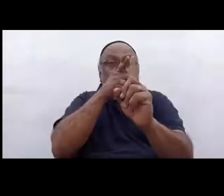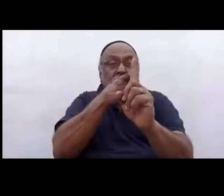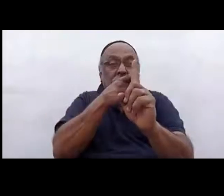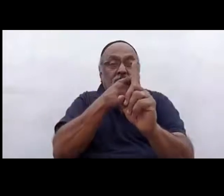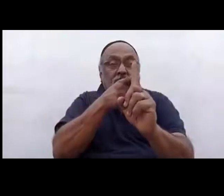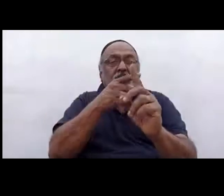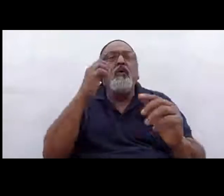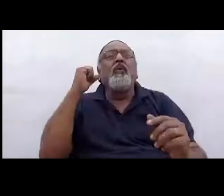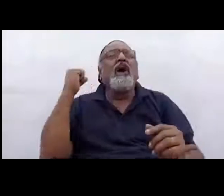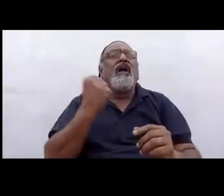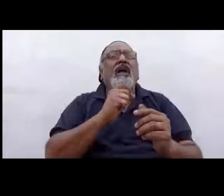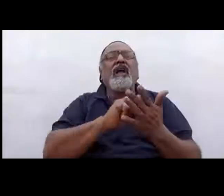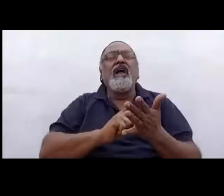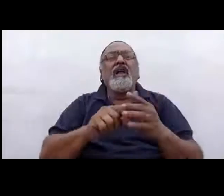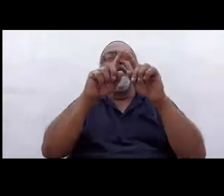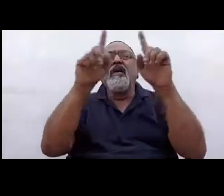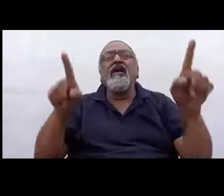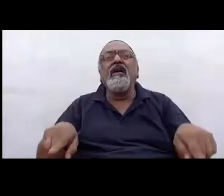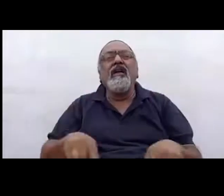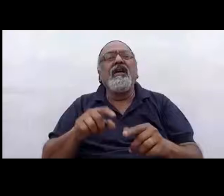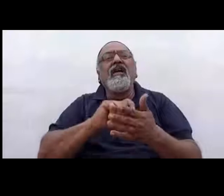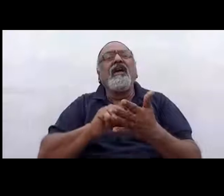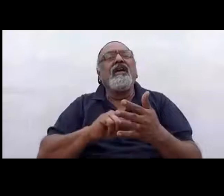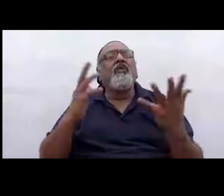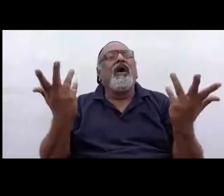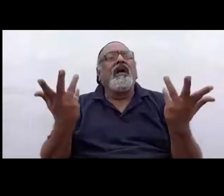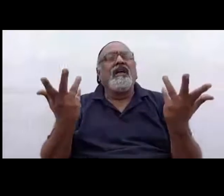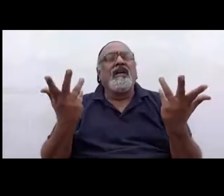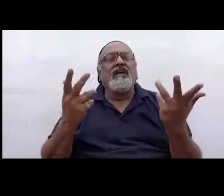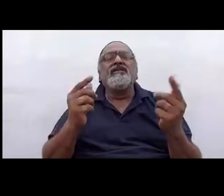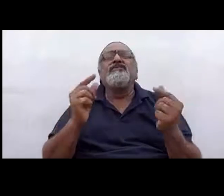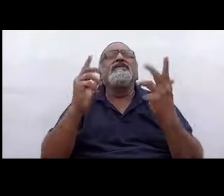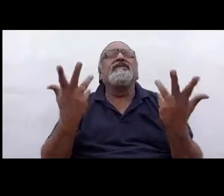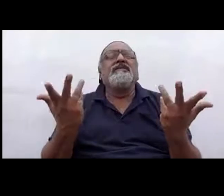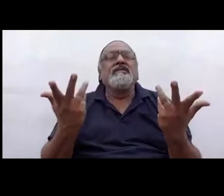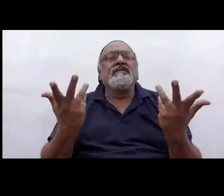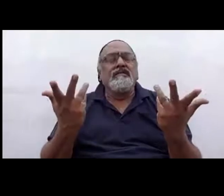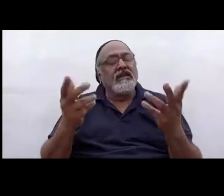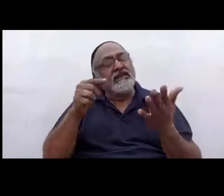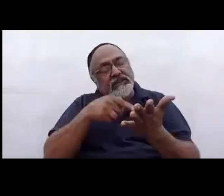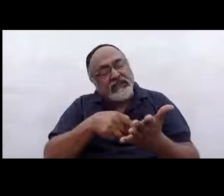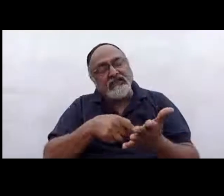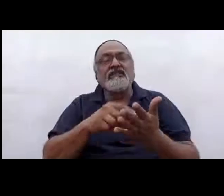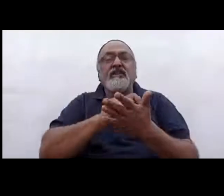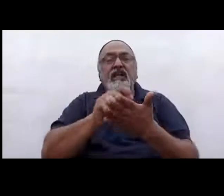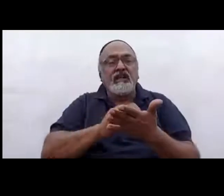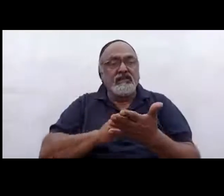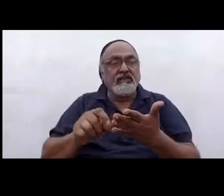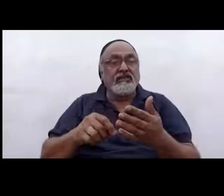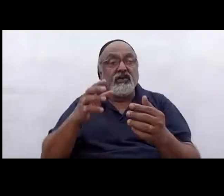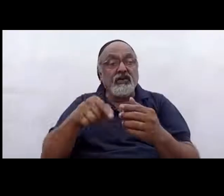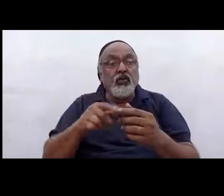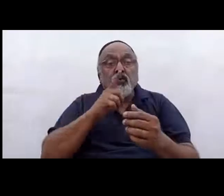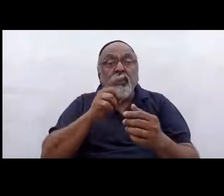Why are you writing this paper? What is the aim? What are the objectives of your paper? As we can see here, the author has